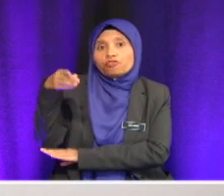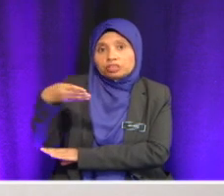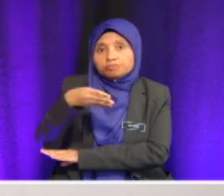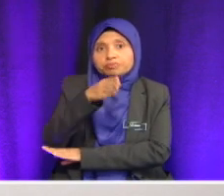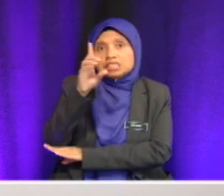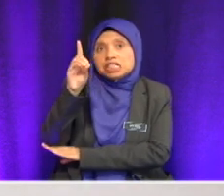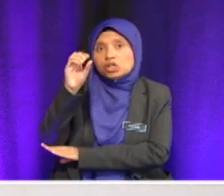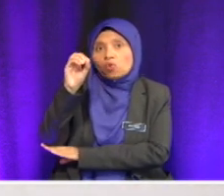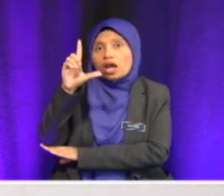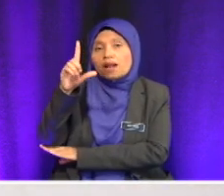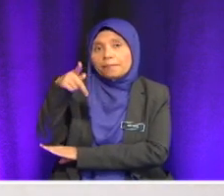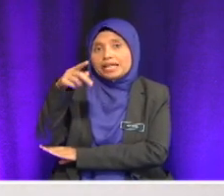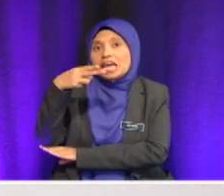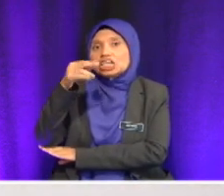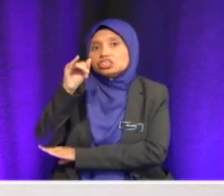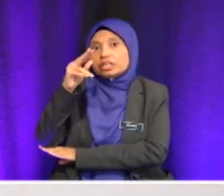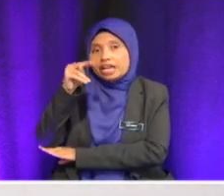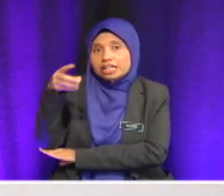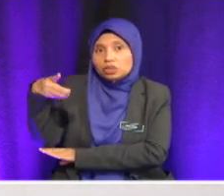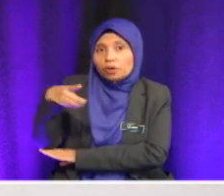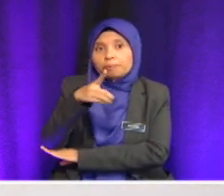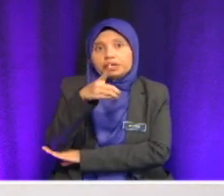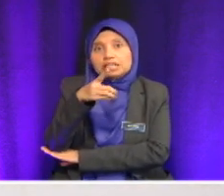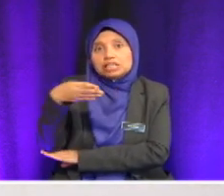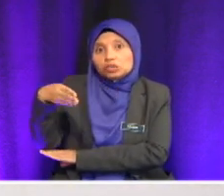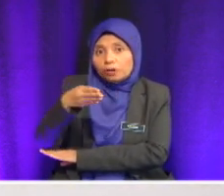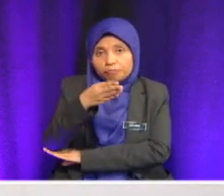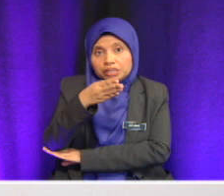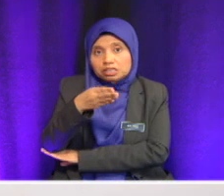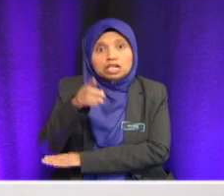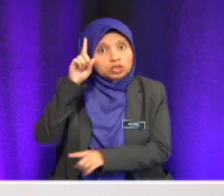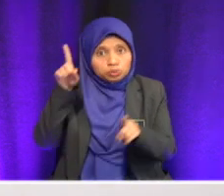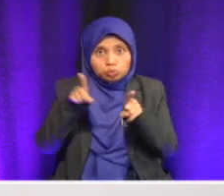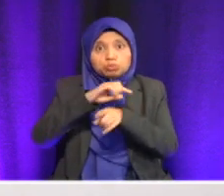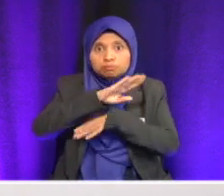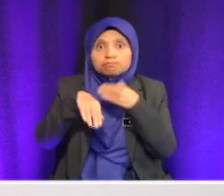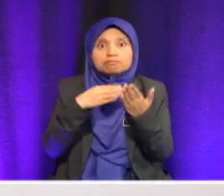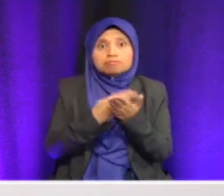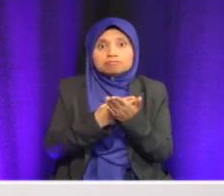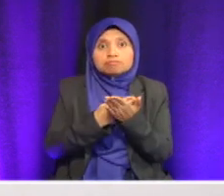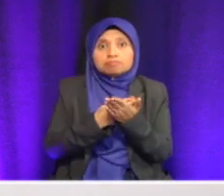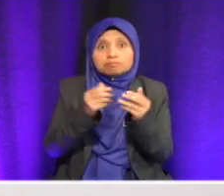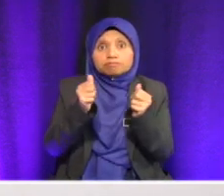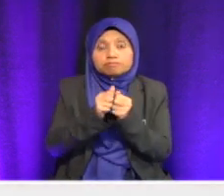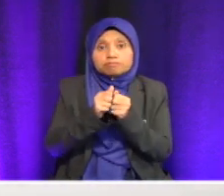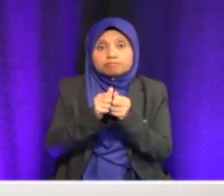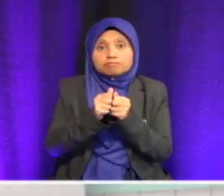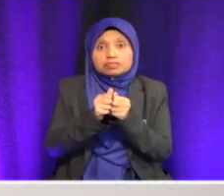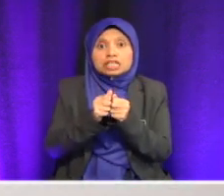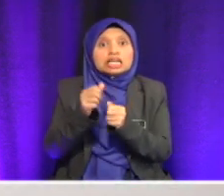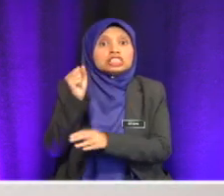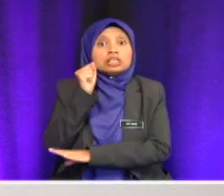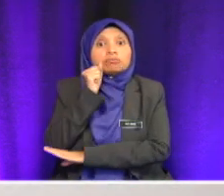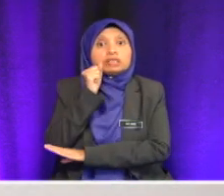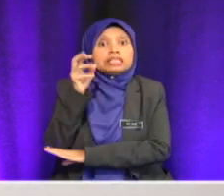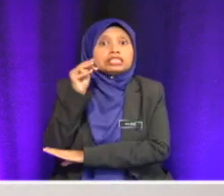ask her friends? Okay, what about the rest? Okay, so what about the rest of you? Do you agree with Shamimi? If you agree with her, put up your D. If you have